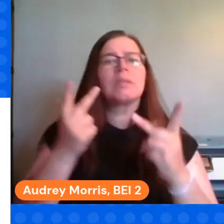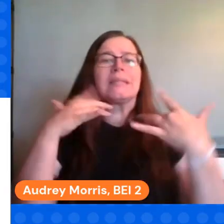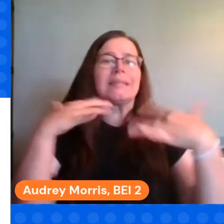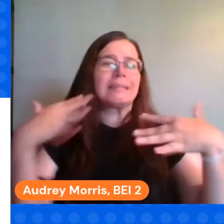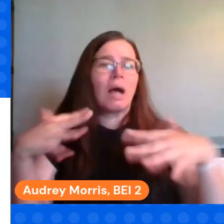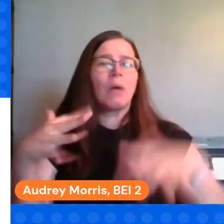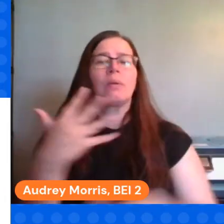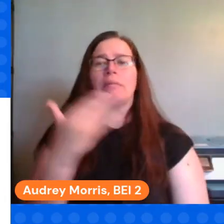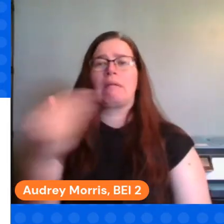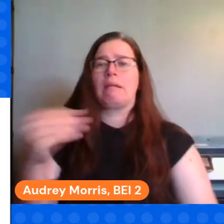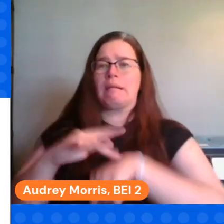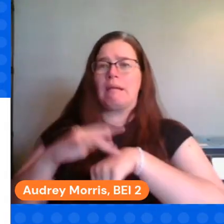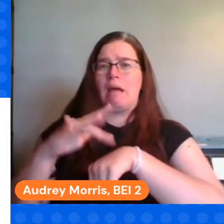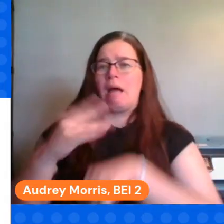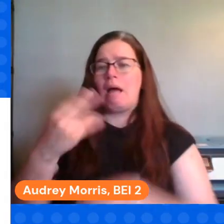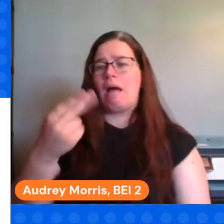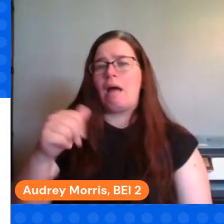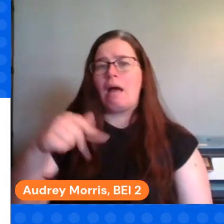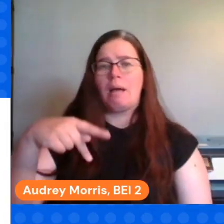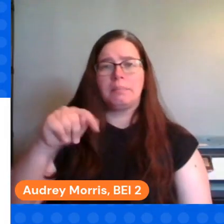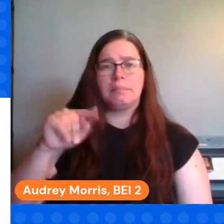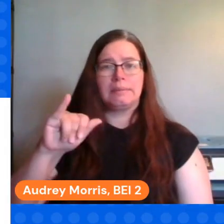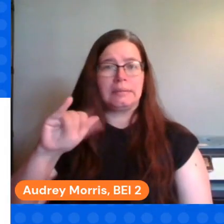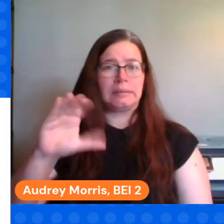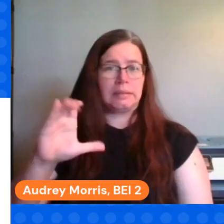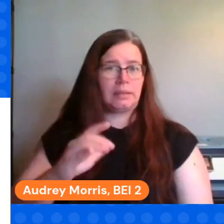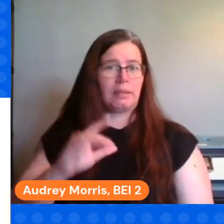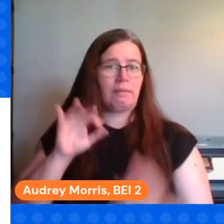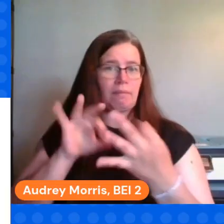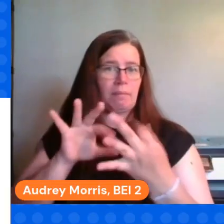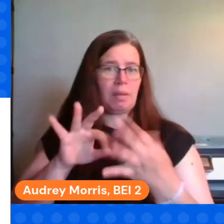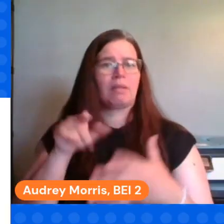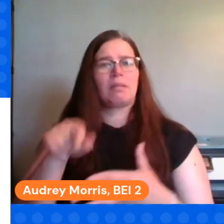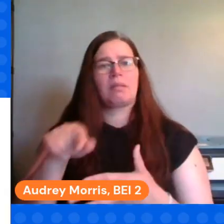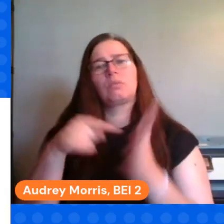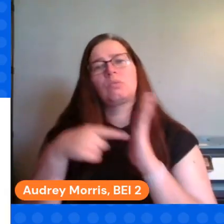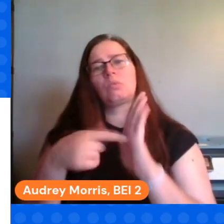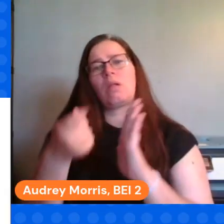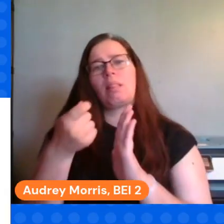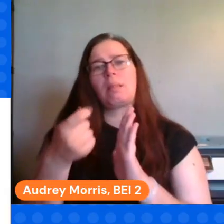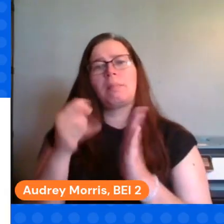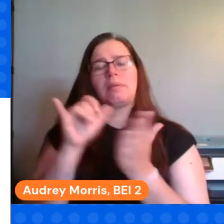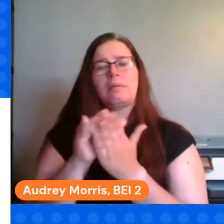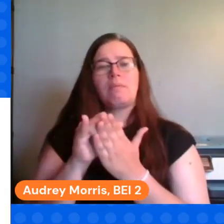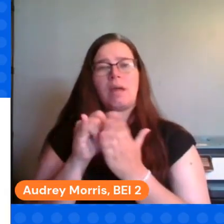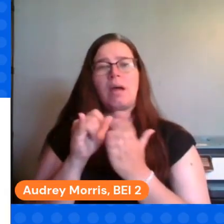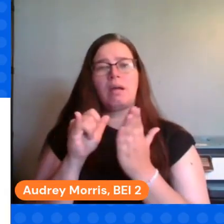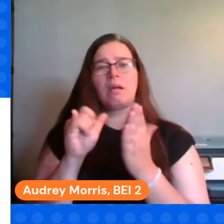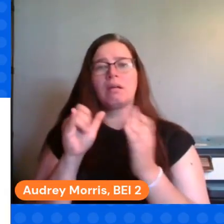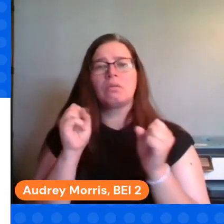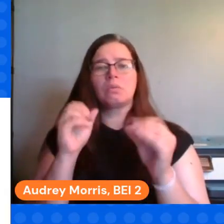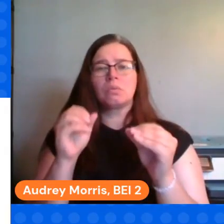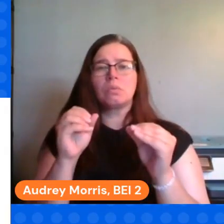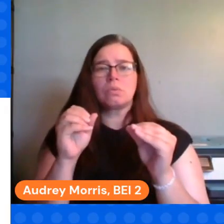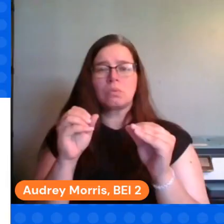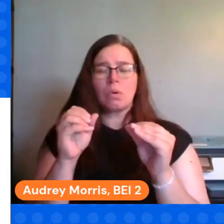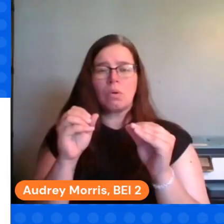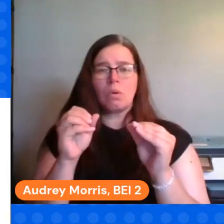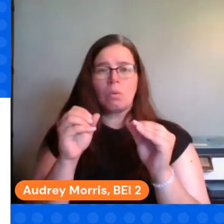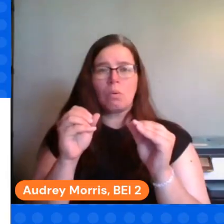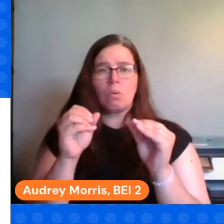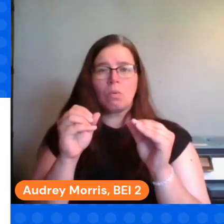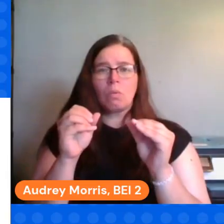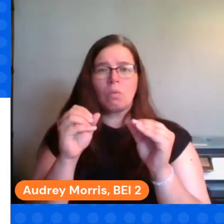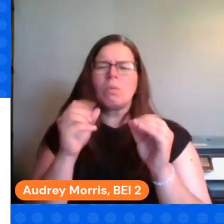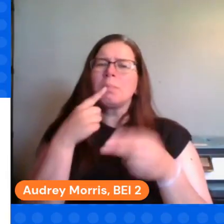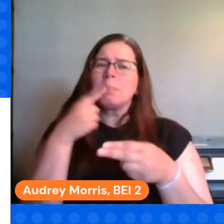And the next video shows a little bit of that sonification. So while you can, as I mentioned, you